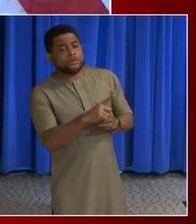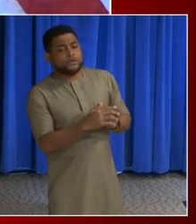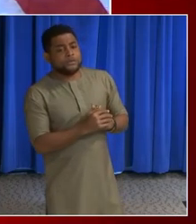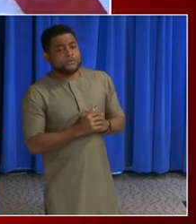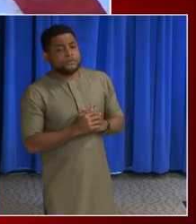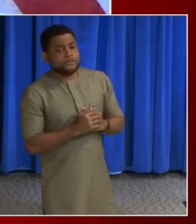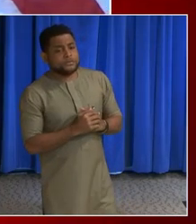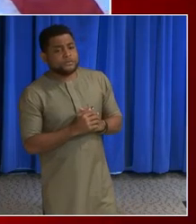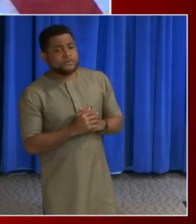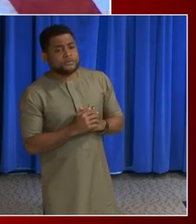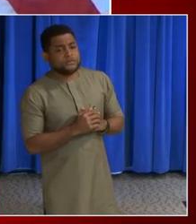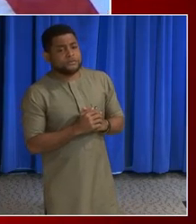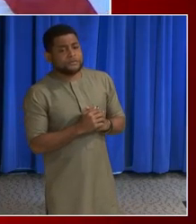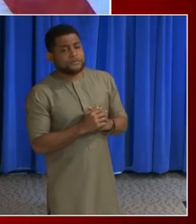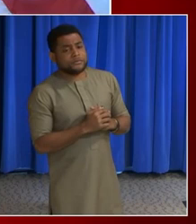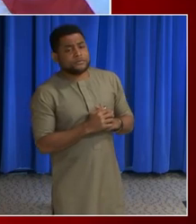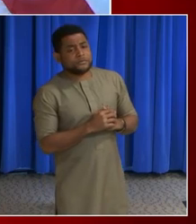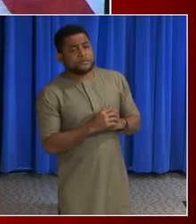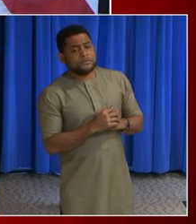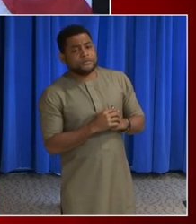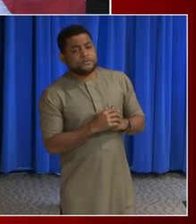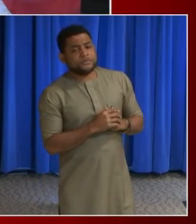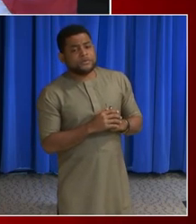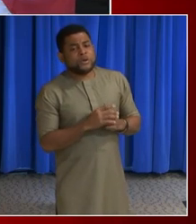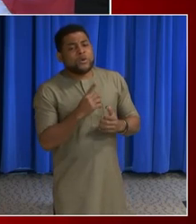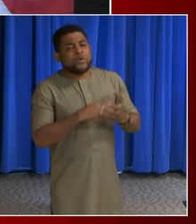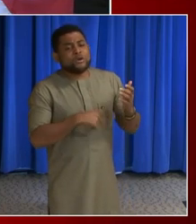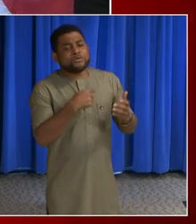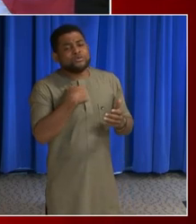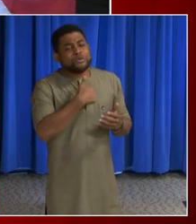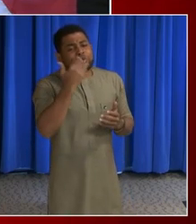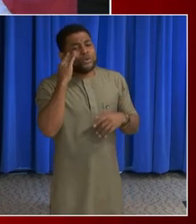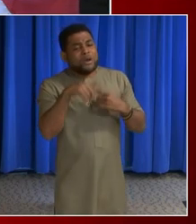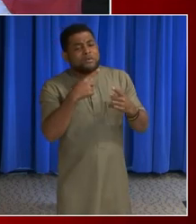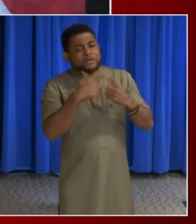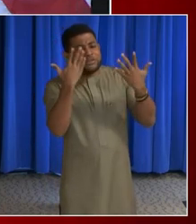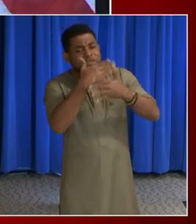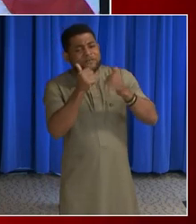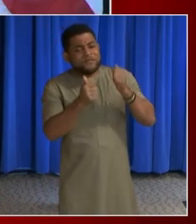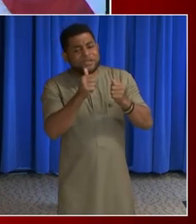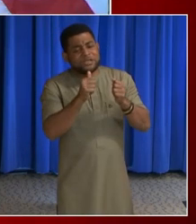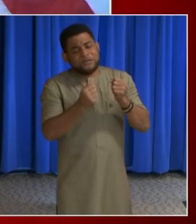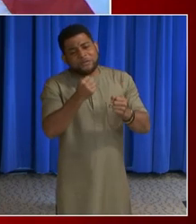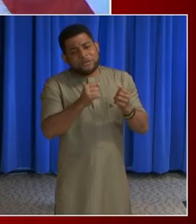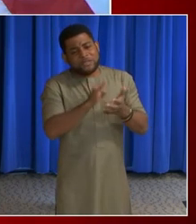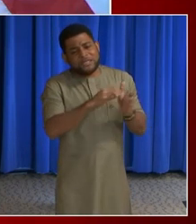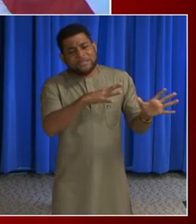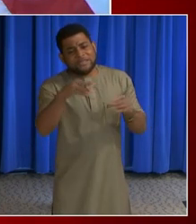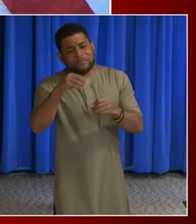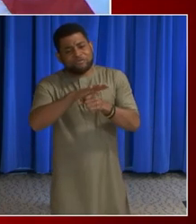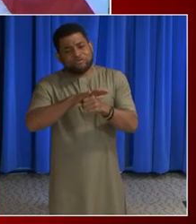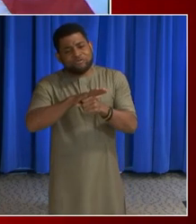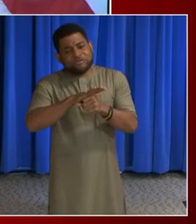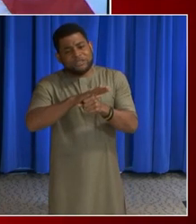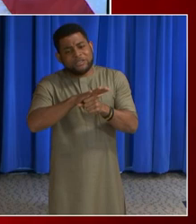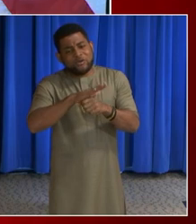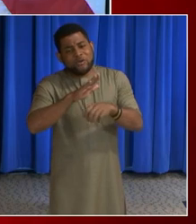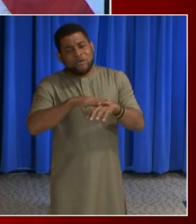three questions. What do we know about the dark vehicles that left the scene of Longfellow on Georgia Avenue at this point? Second question,